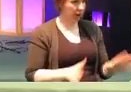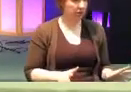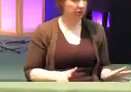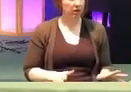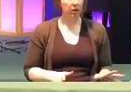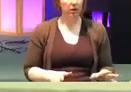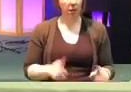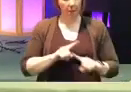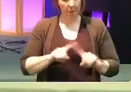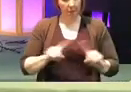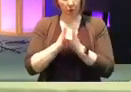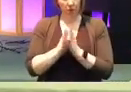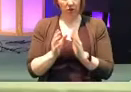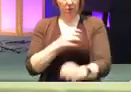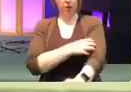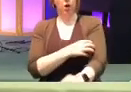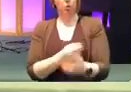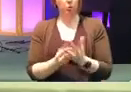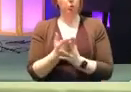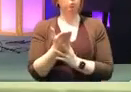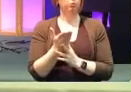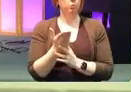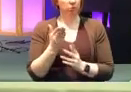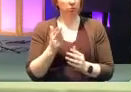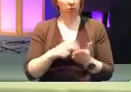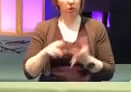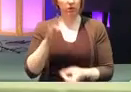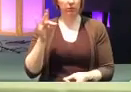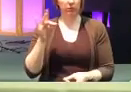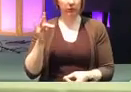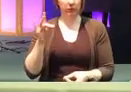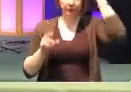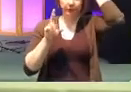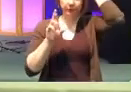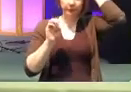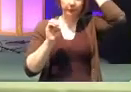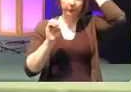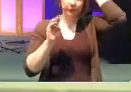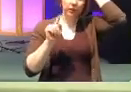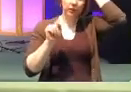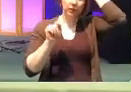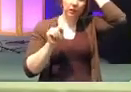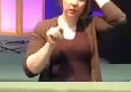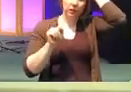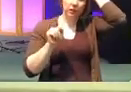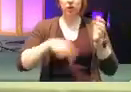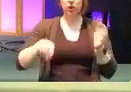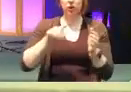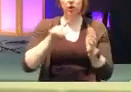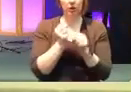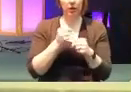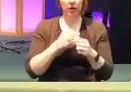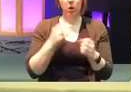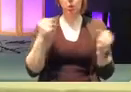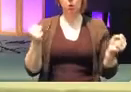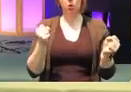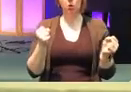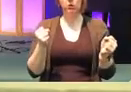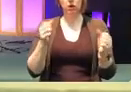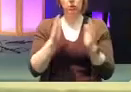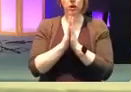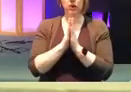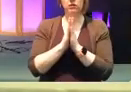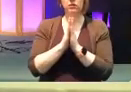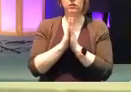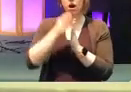Empowered by the Holy Spirit. Mark Batterson wrote a book on prayer called The Circle Maker. He said, bold prayers honor God, and God honors